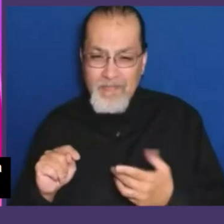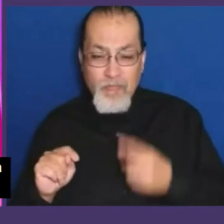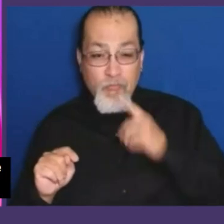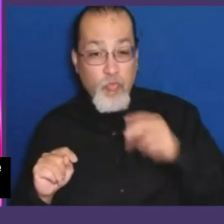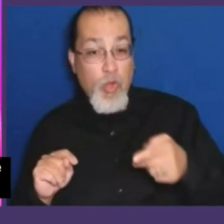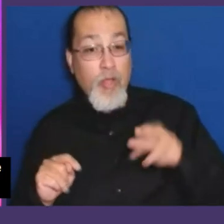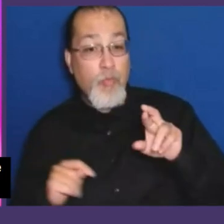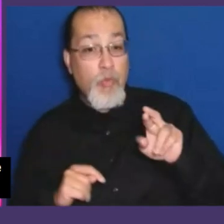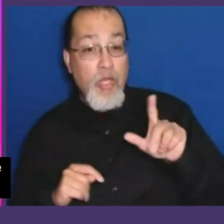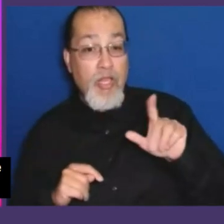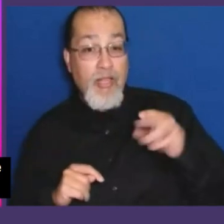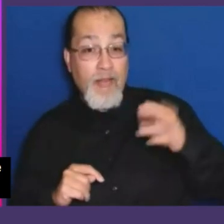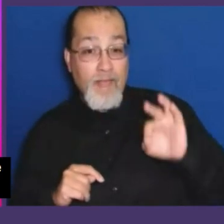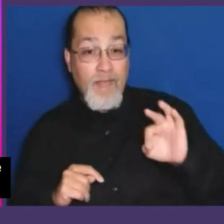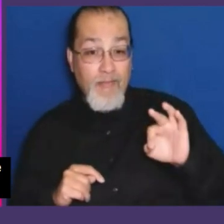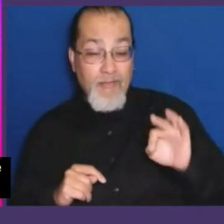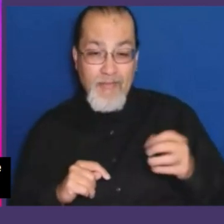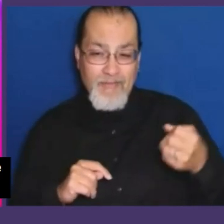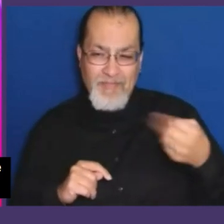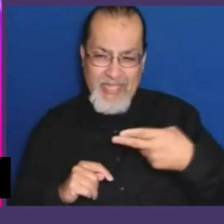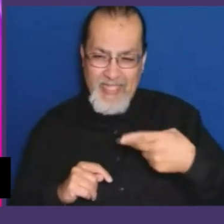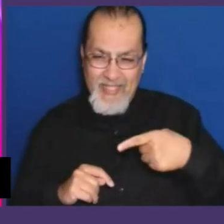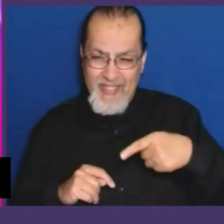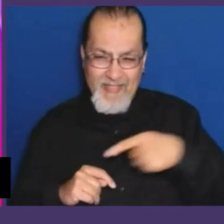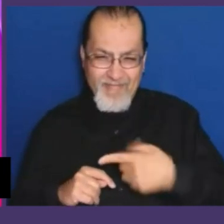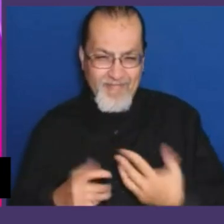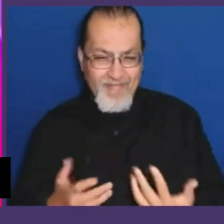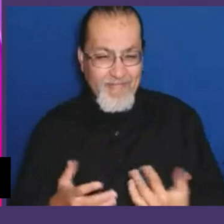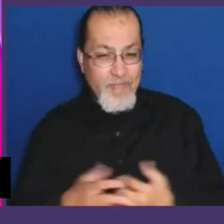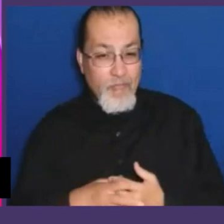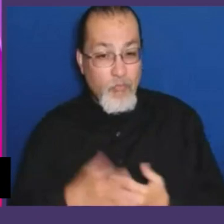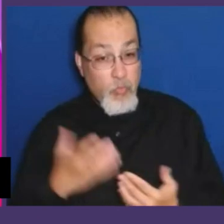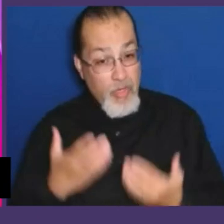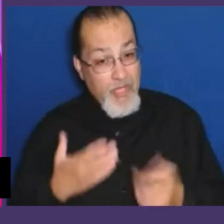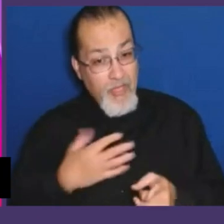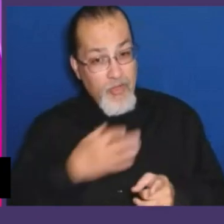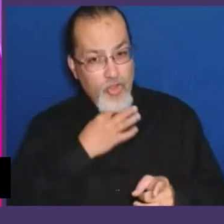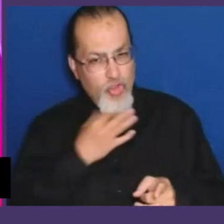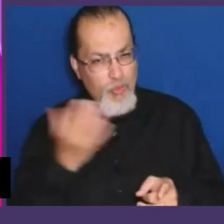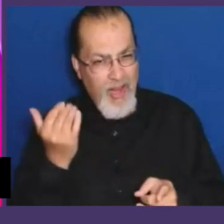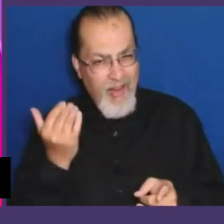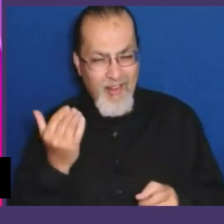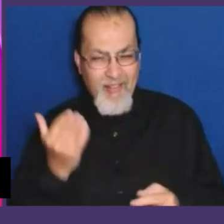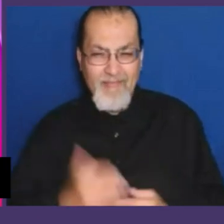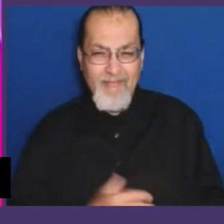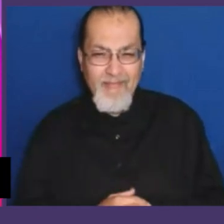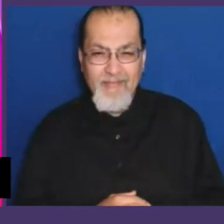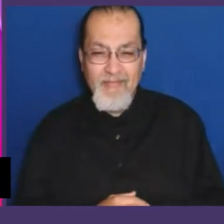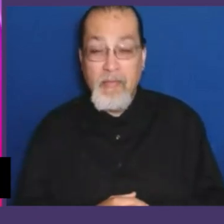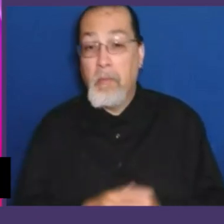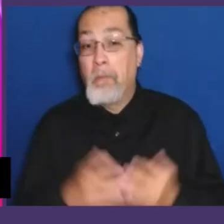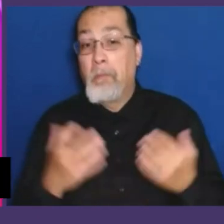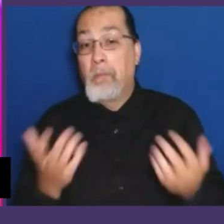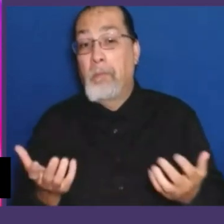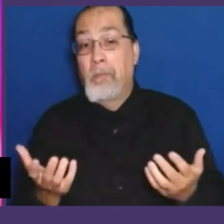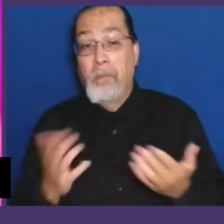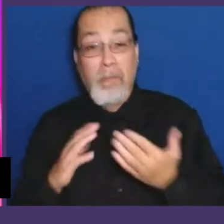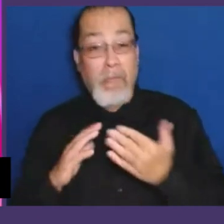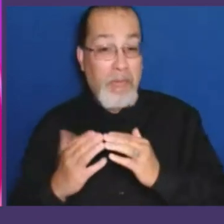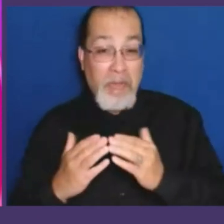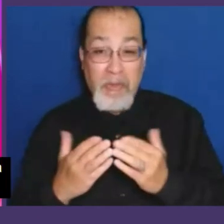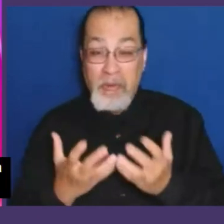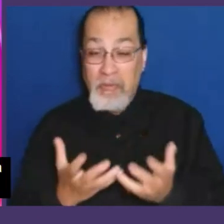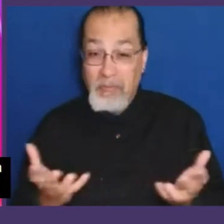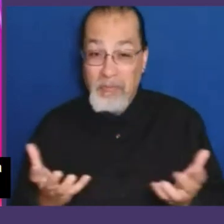does it work better? And I don't think that there's a single amazing answer that the community has really agreed on. But I will just offer